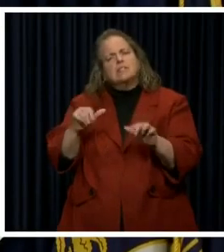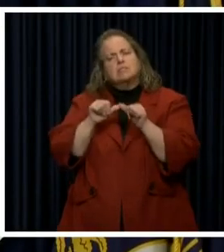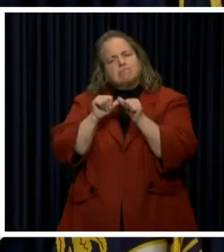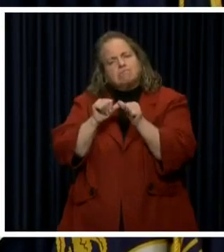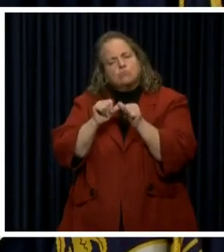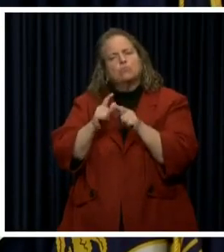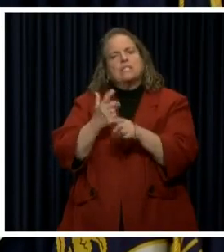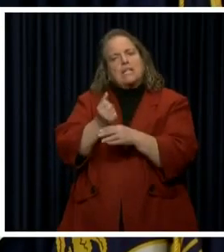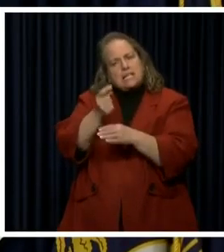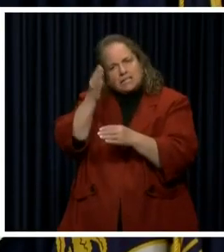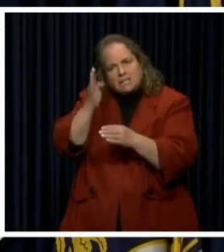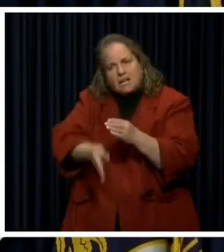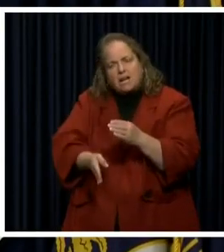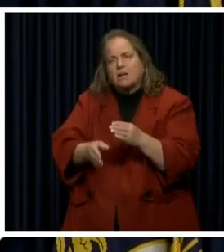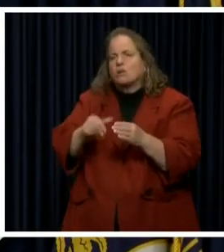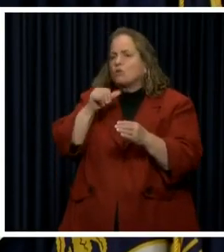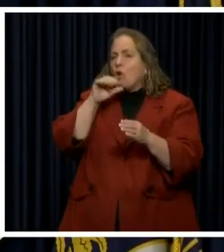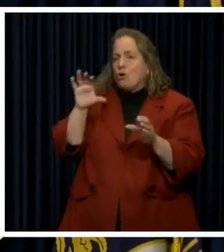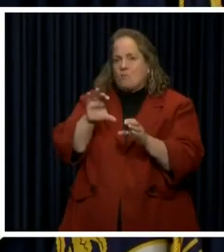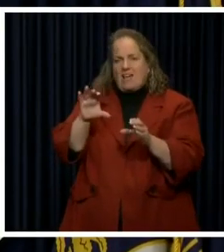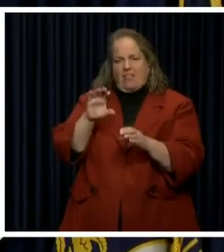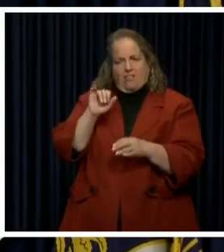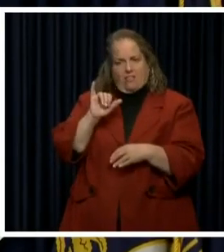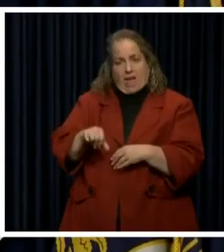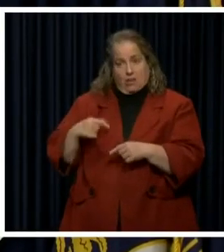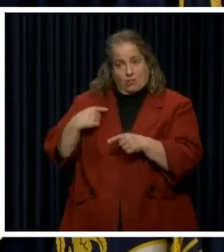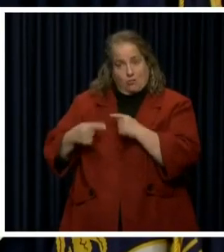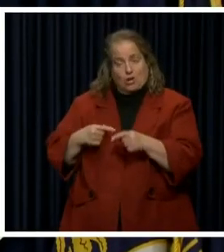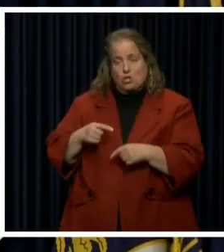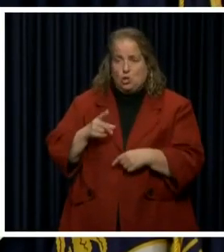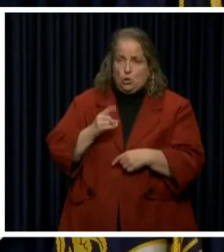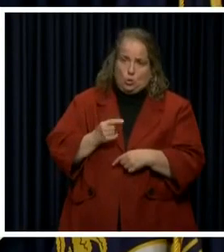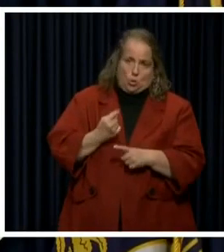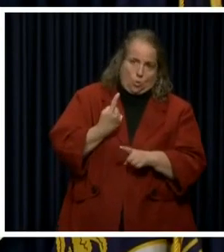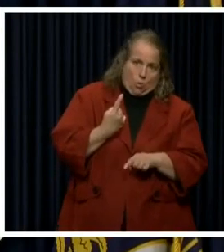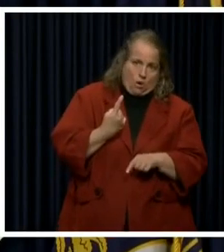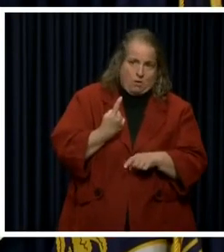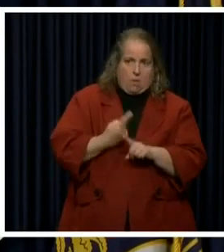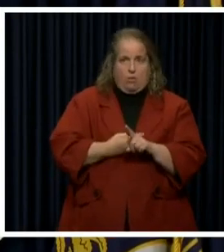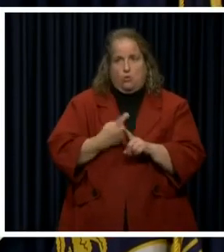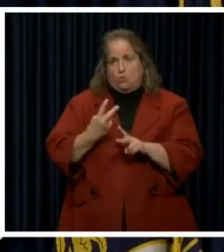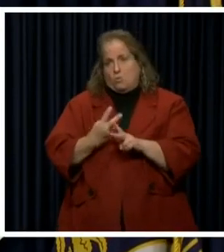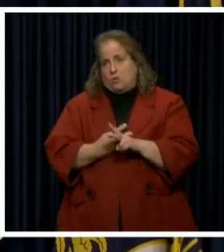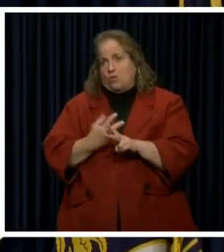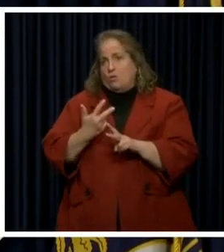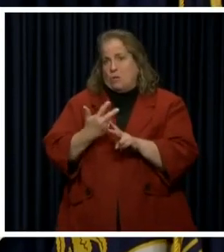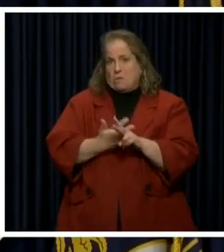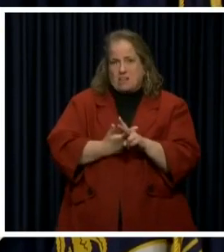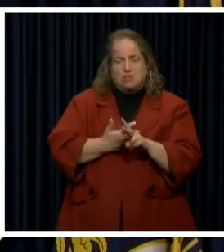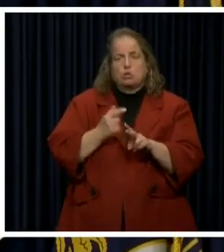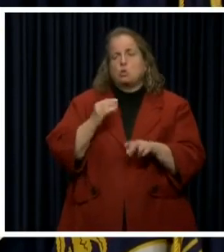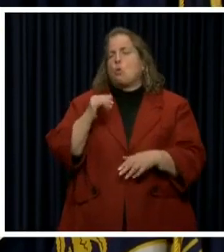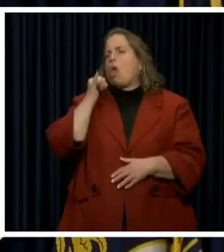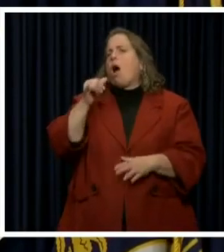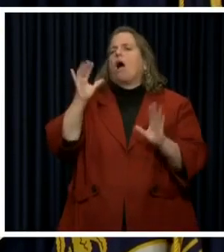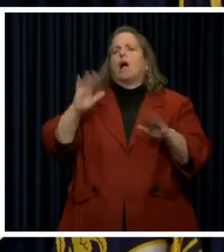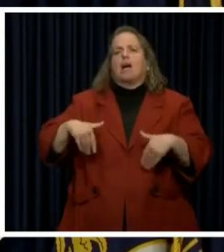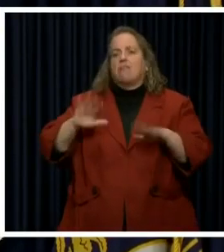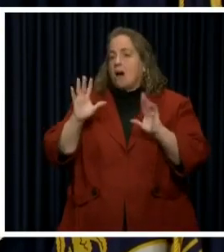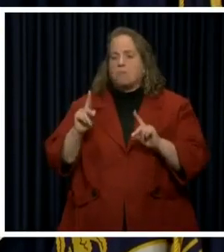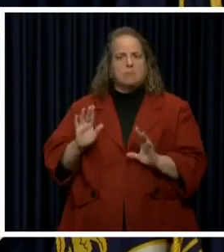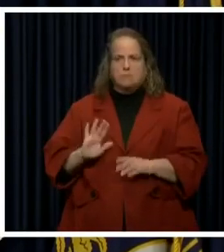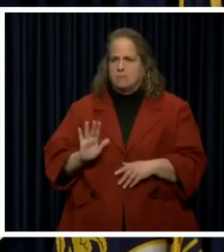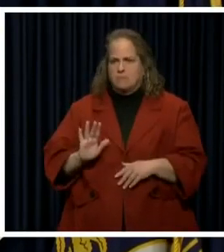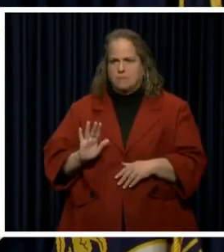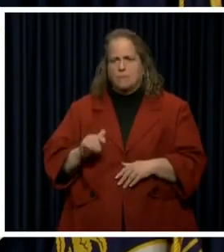be that generation that could do something for 2 months, but 3 months is just too long. Now, we can, we will, and we should do this.